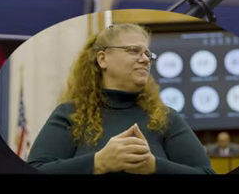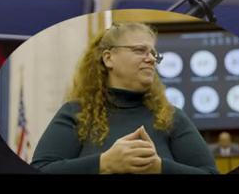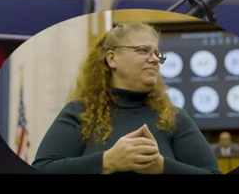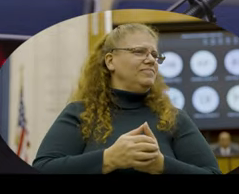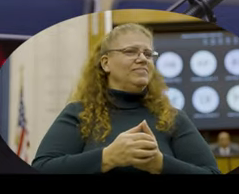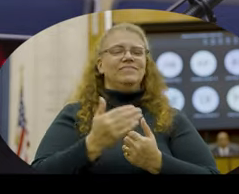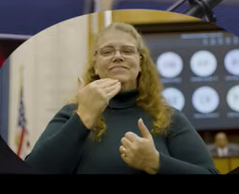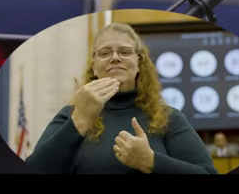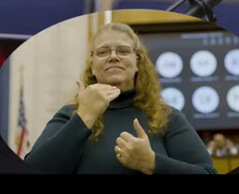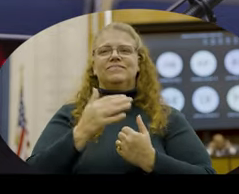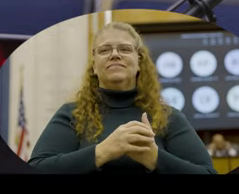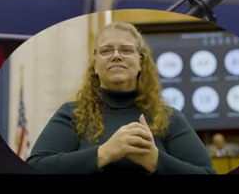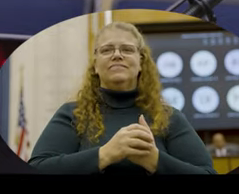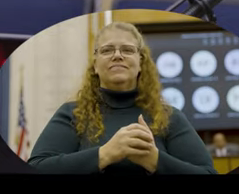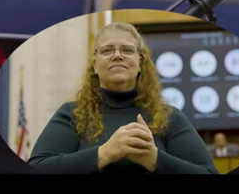Thank you.